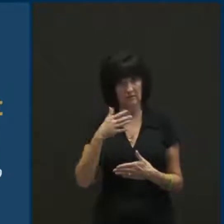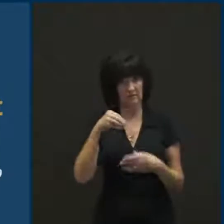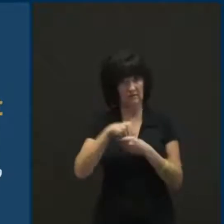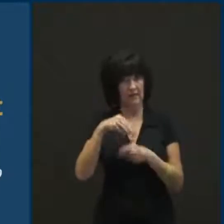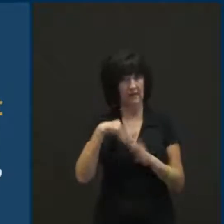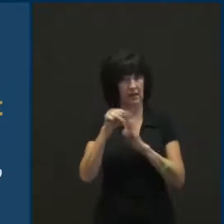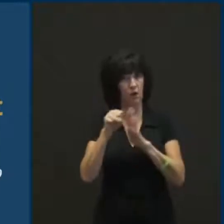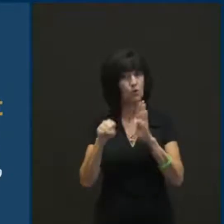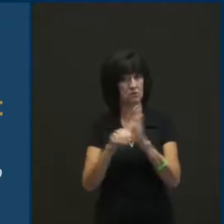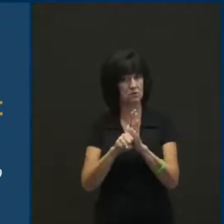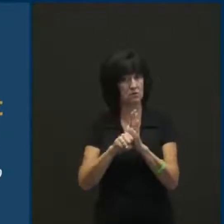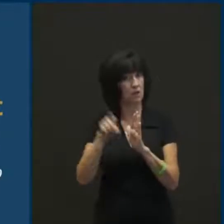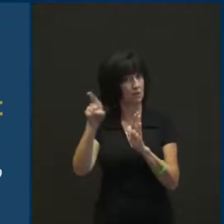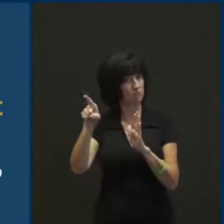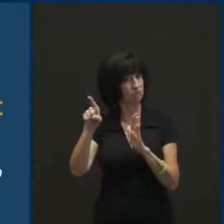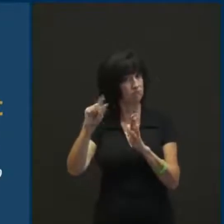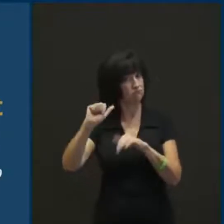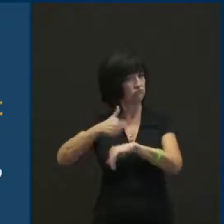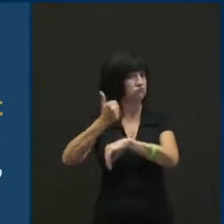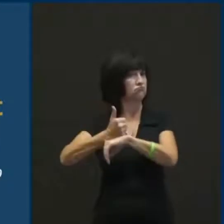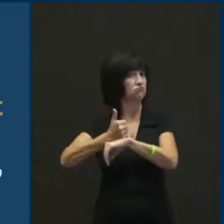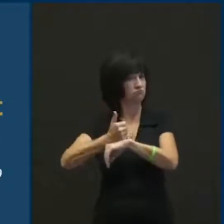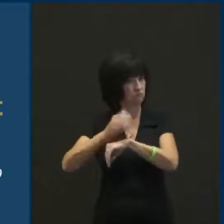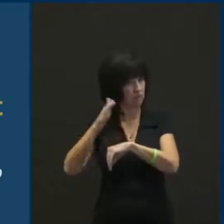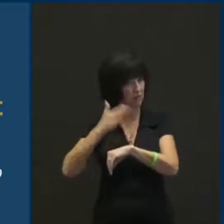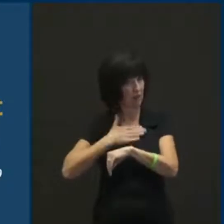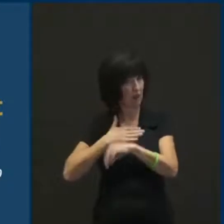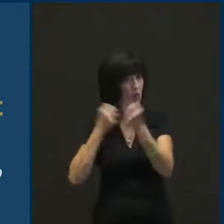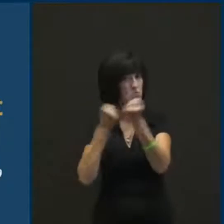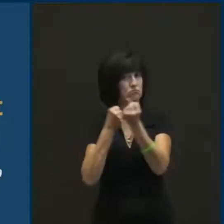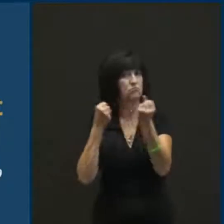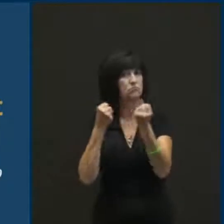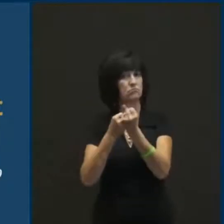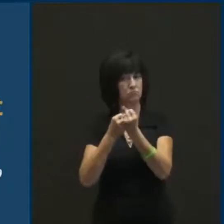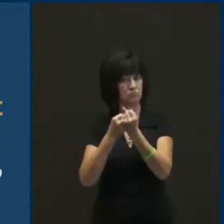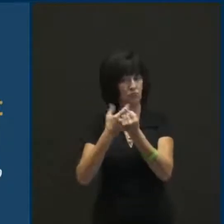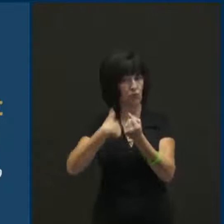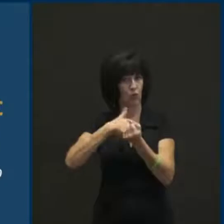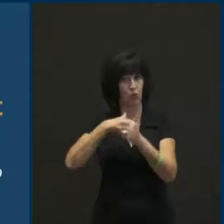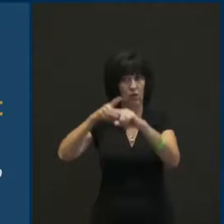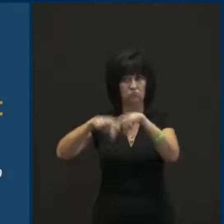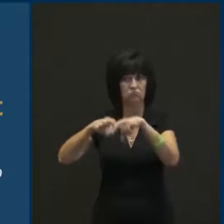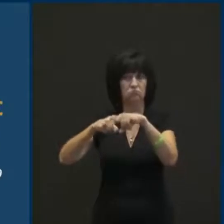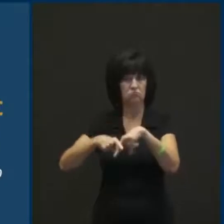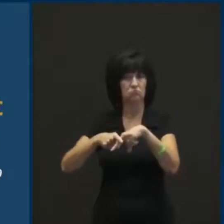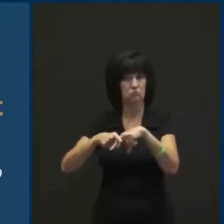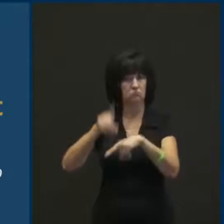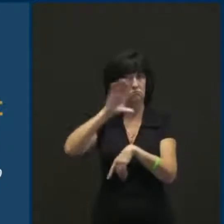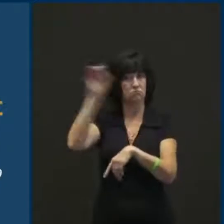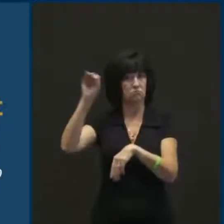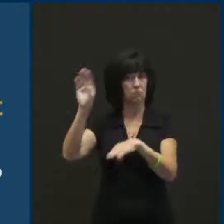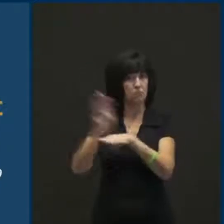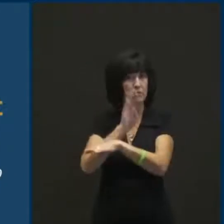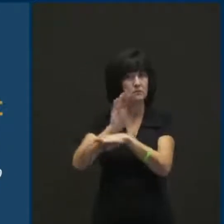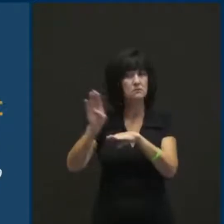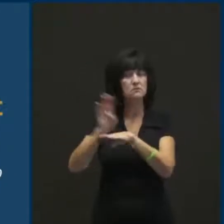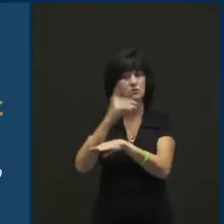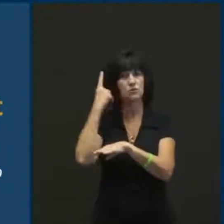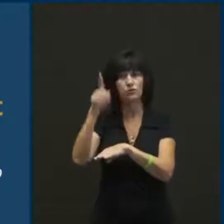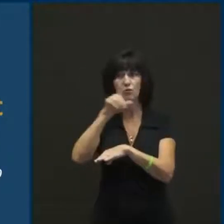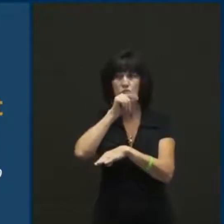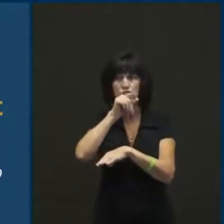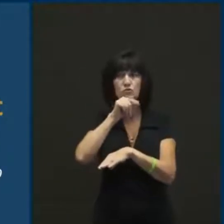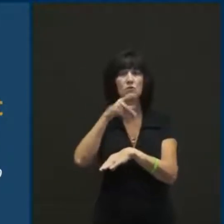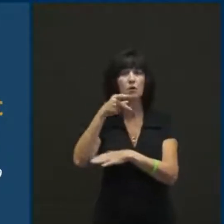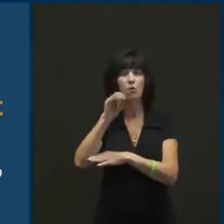Delaware's poultry industry, agriculture. Delaware's number one industry. And when you talk about it, agriculture